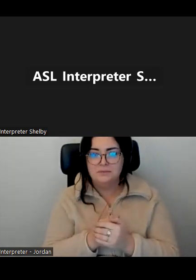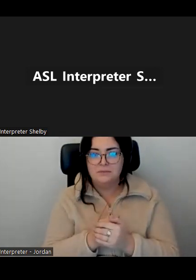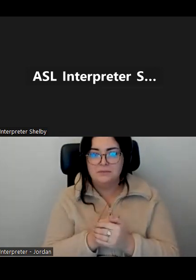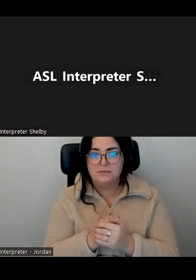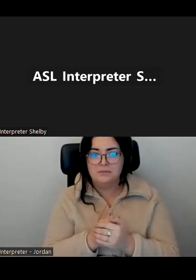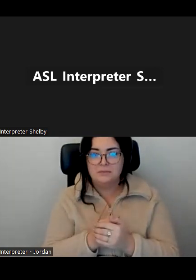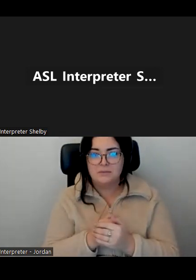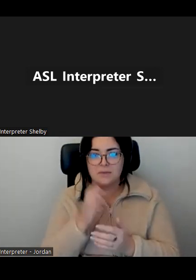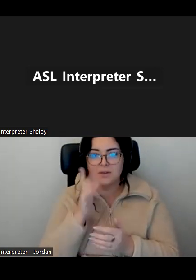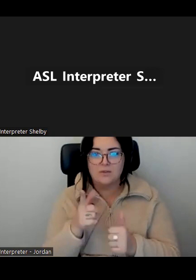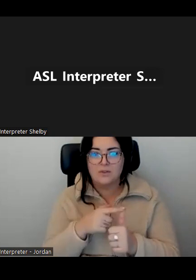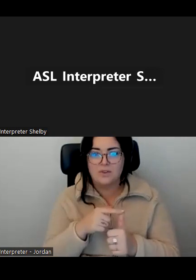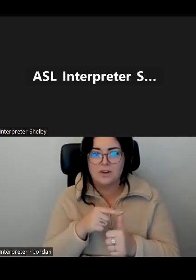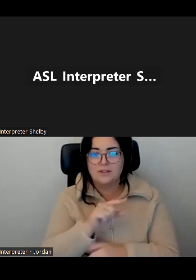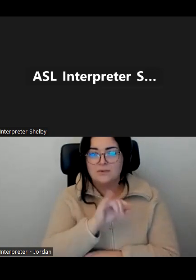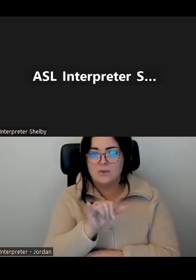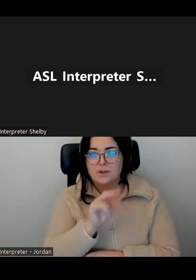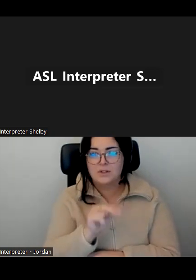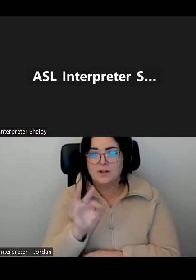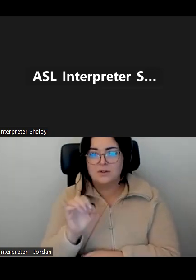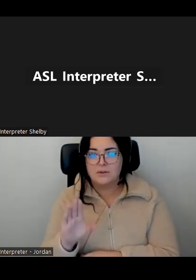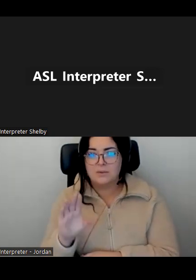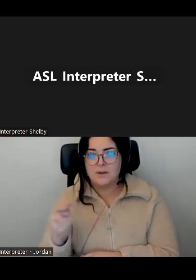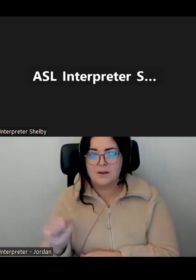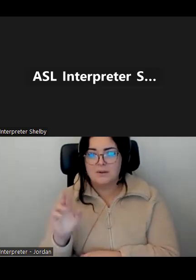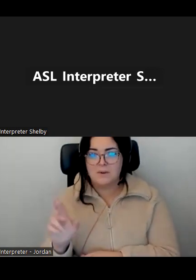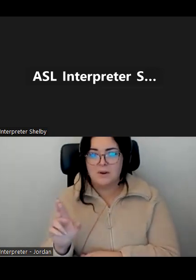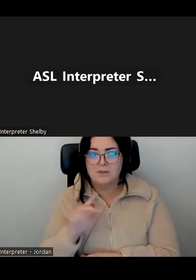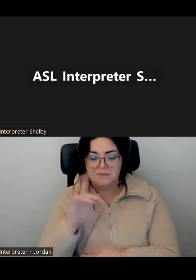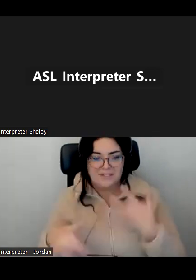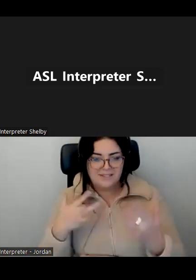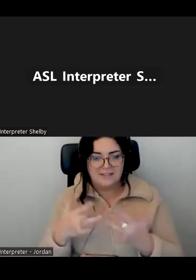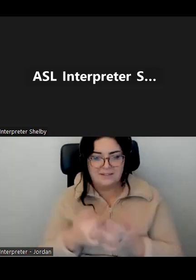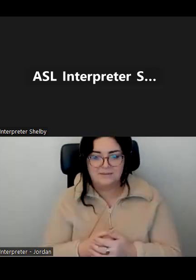the first quarter for January, February, March. So stay tuned. So exciting.